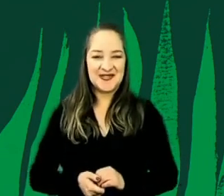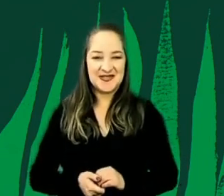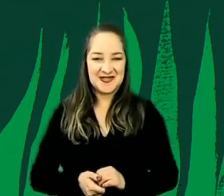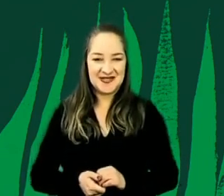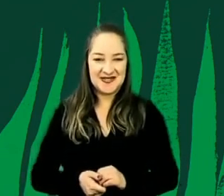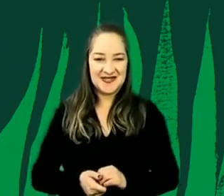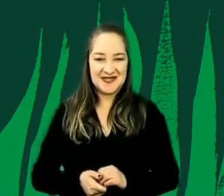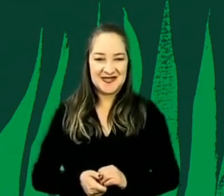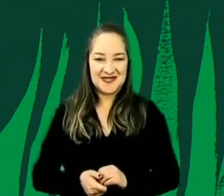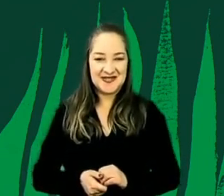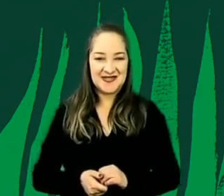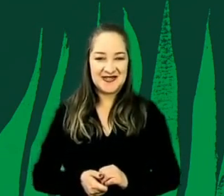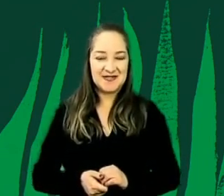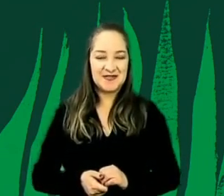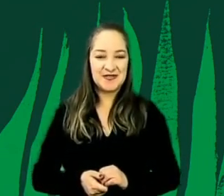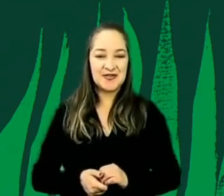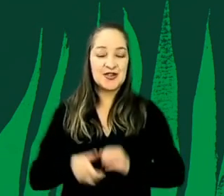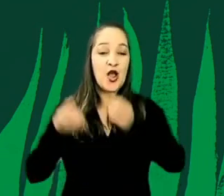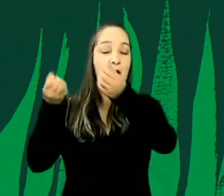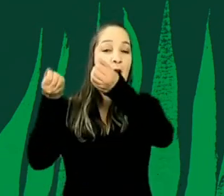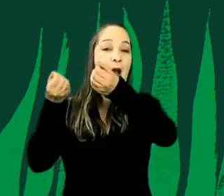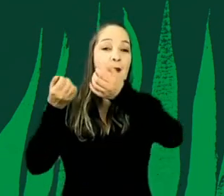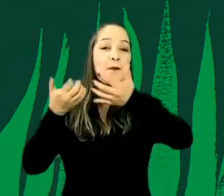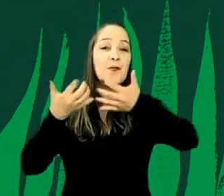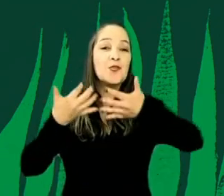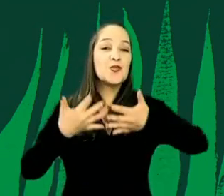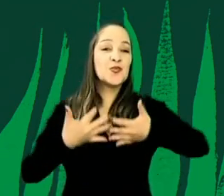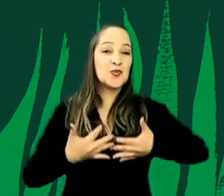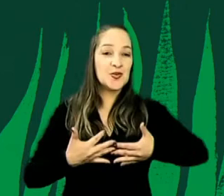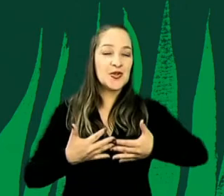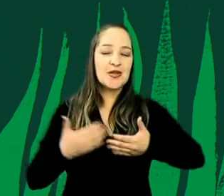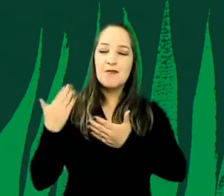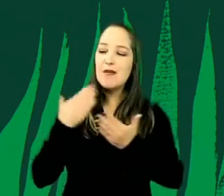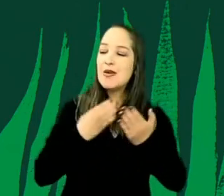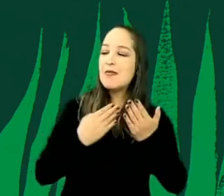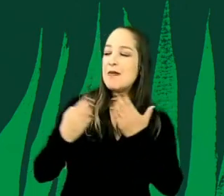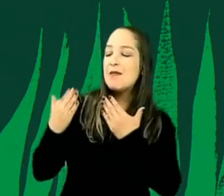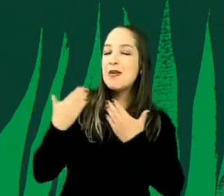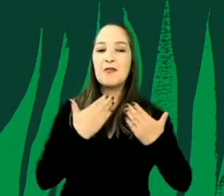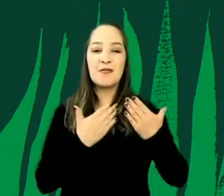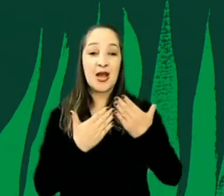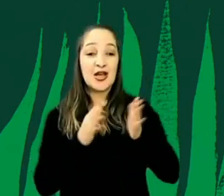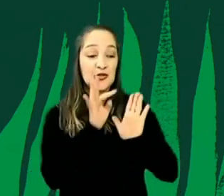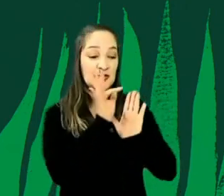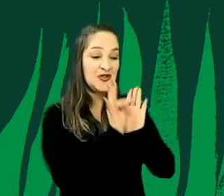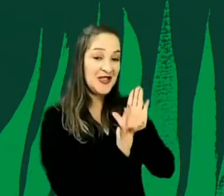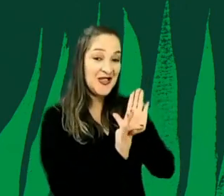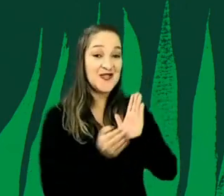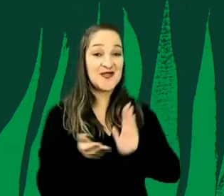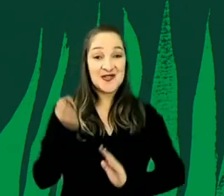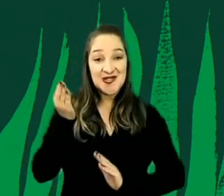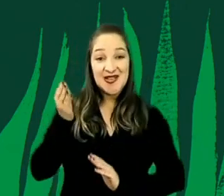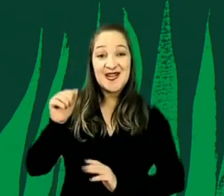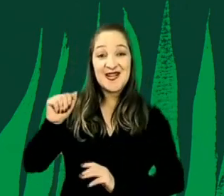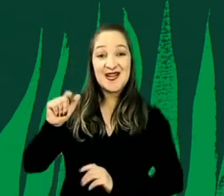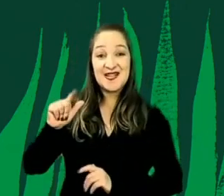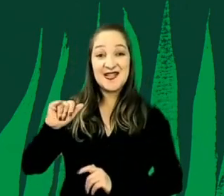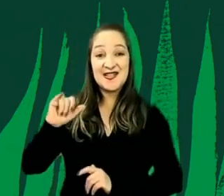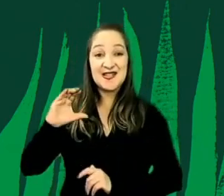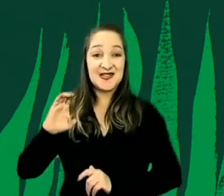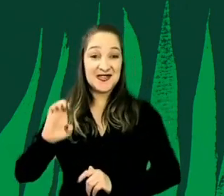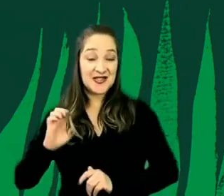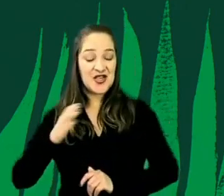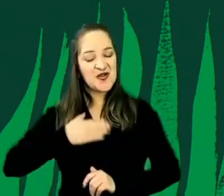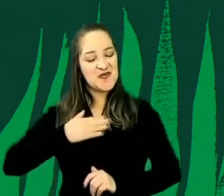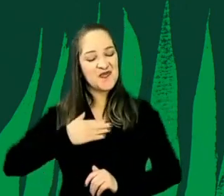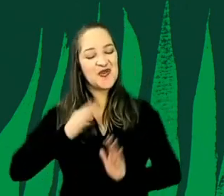PhD dissertation, which does a reading in dialogue with Alice Walker's writing